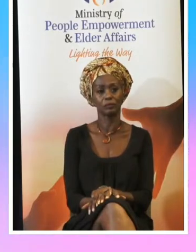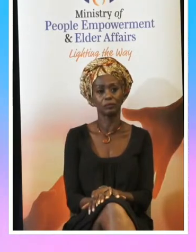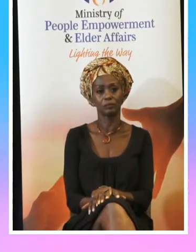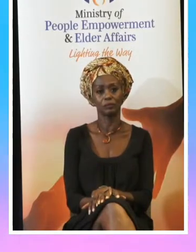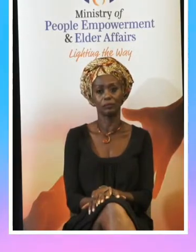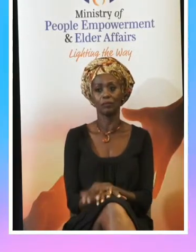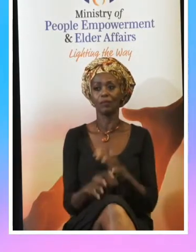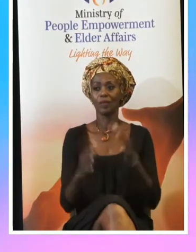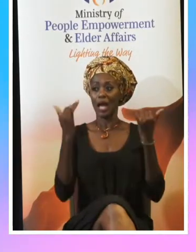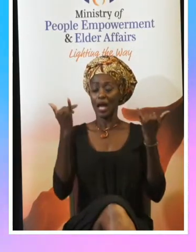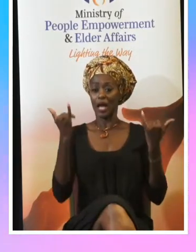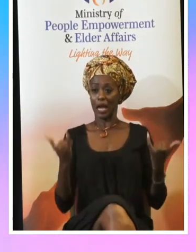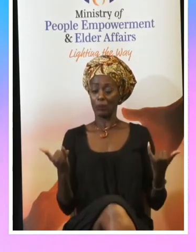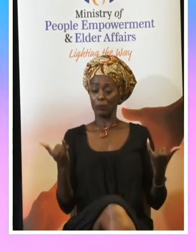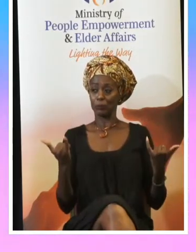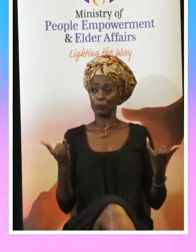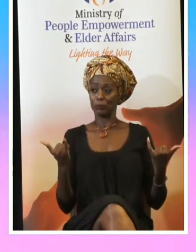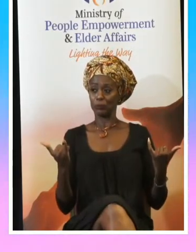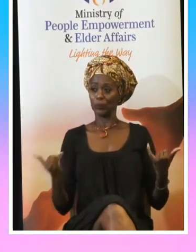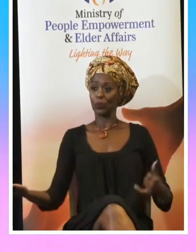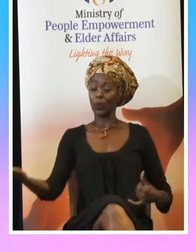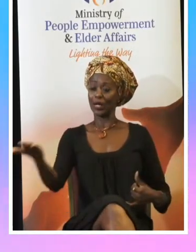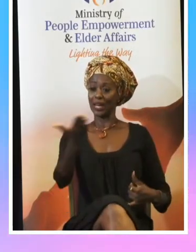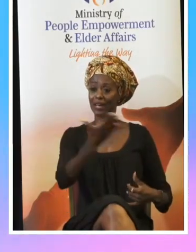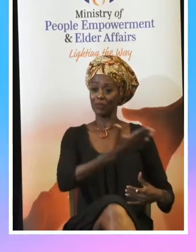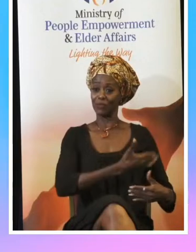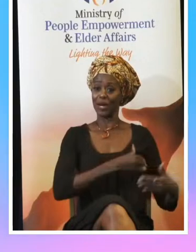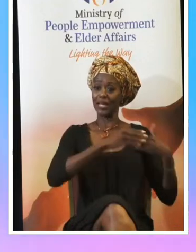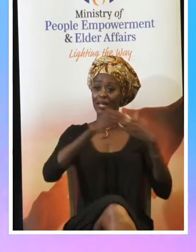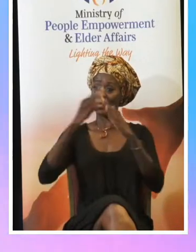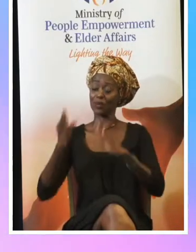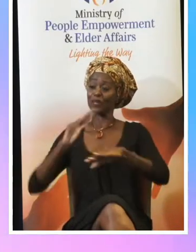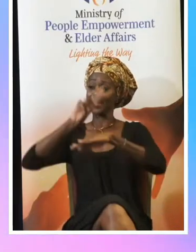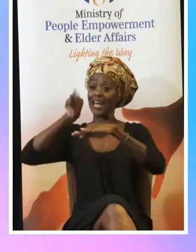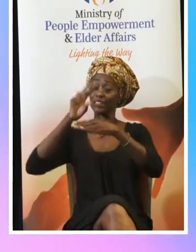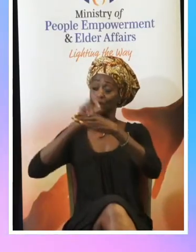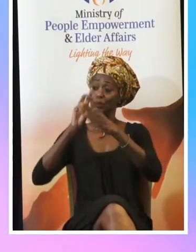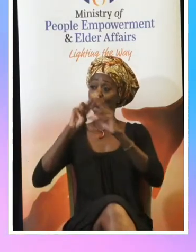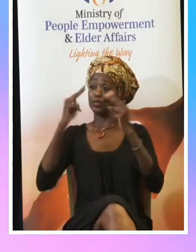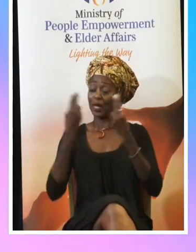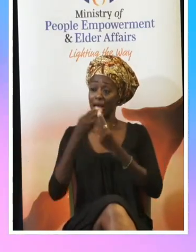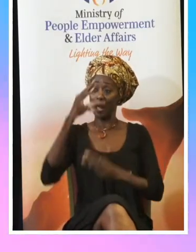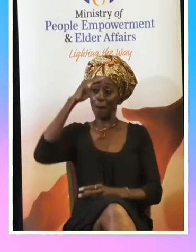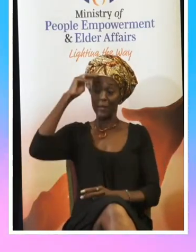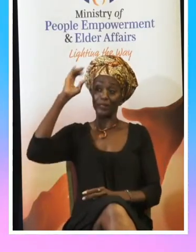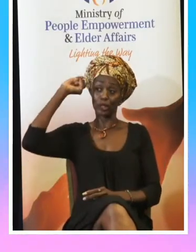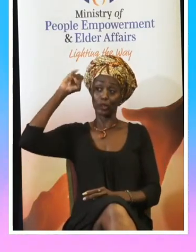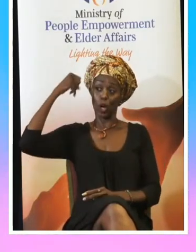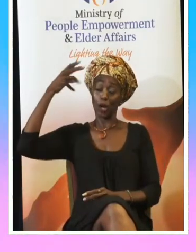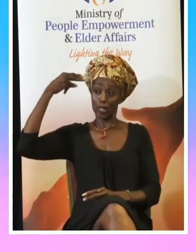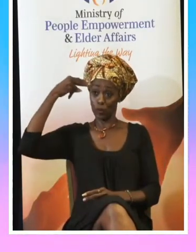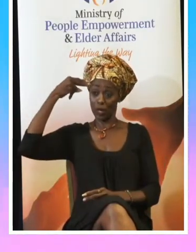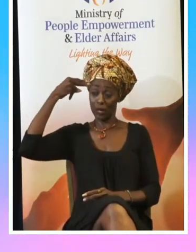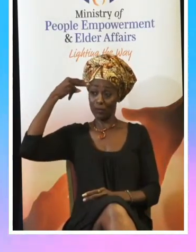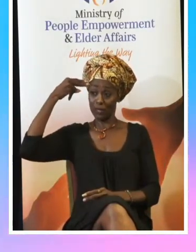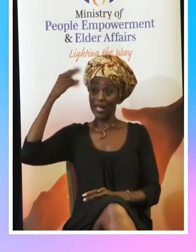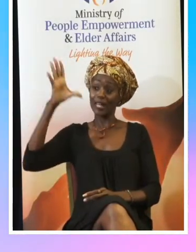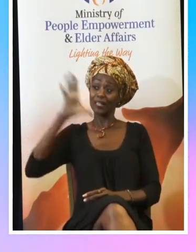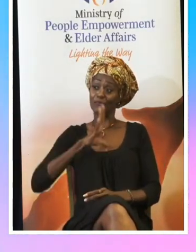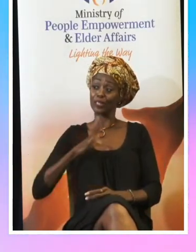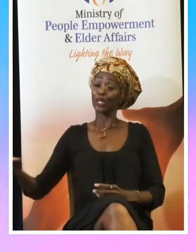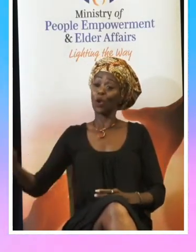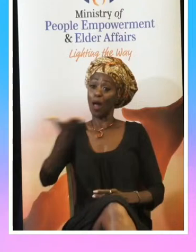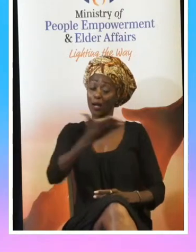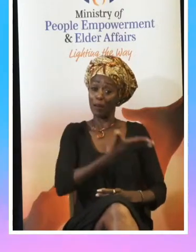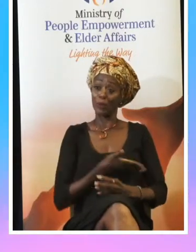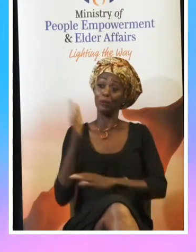At this time, I wish to invite the director of the National Disabilities Unit, Mr. John Hollingsworth, to officially welcome you to